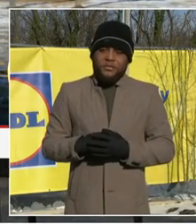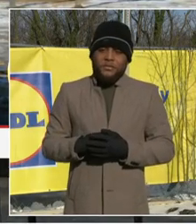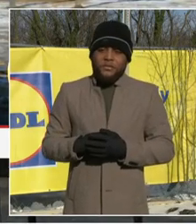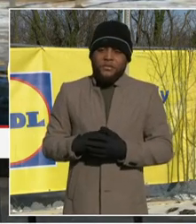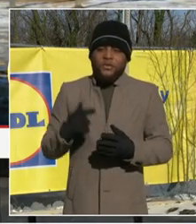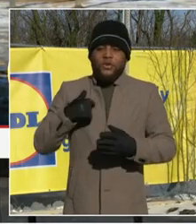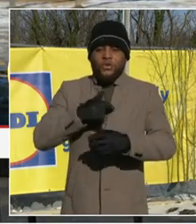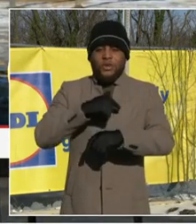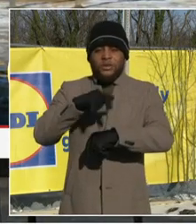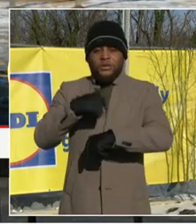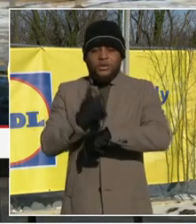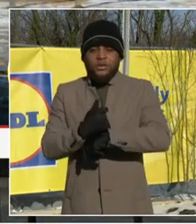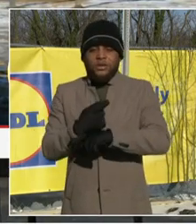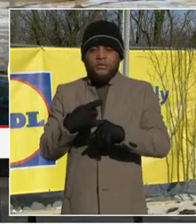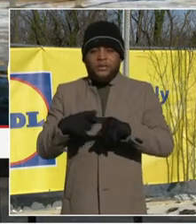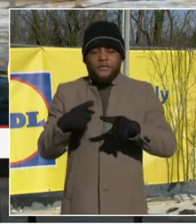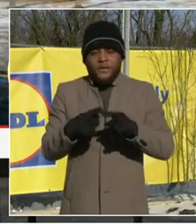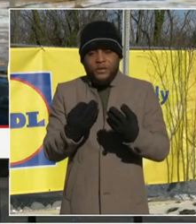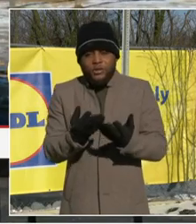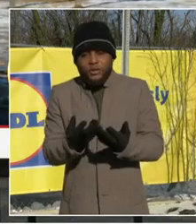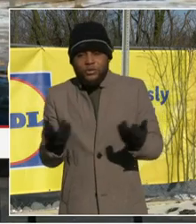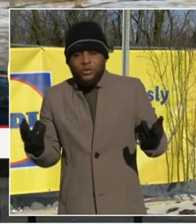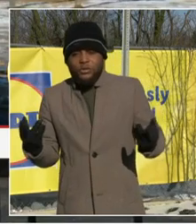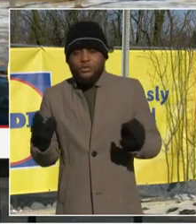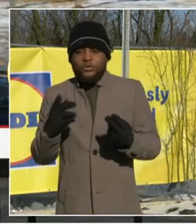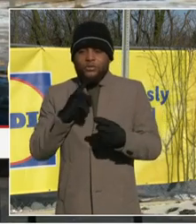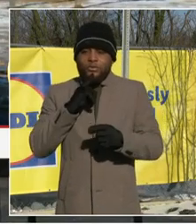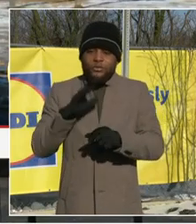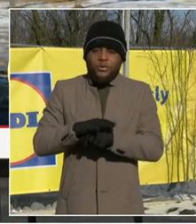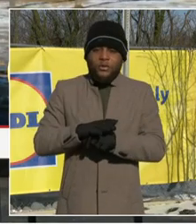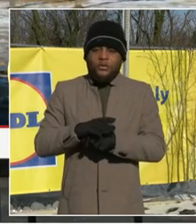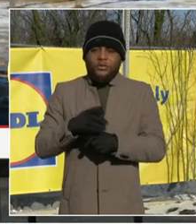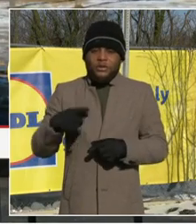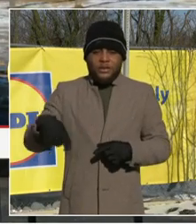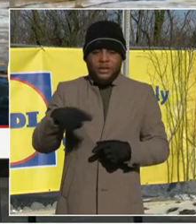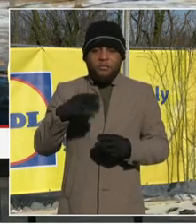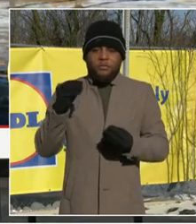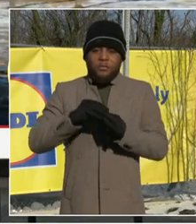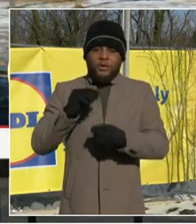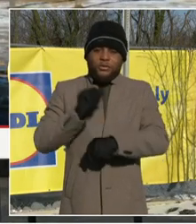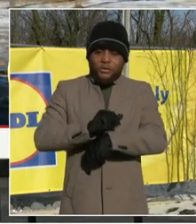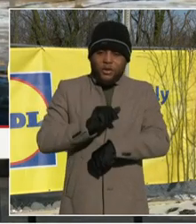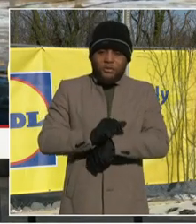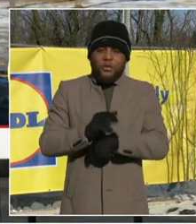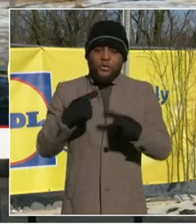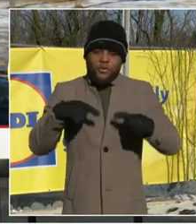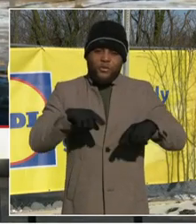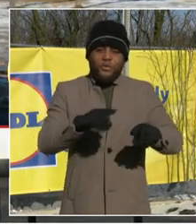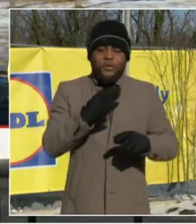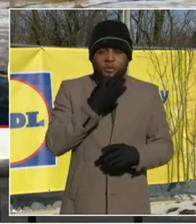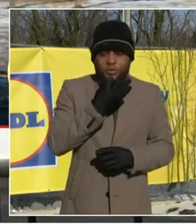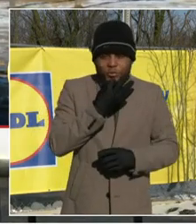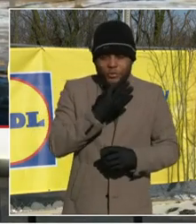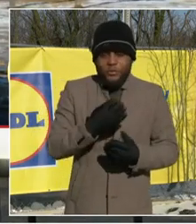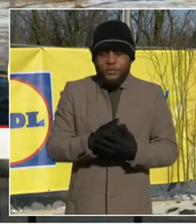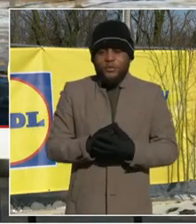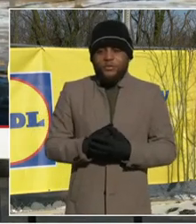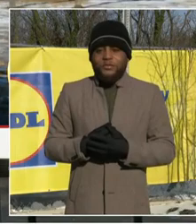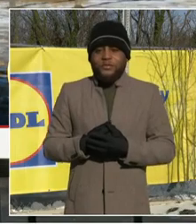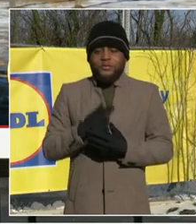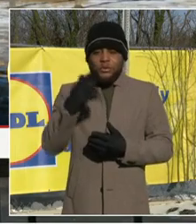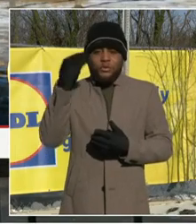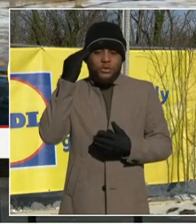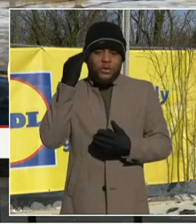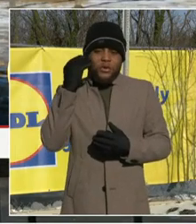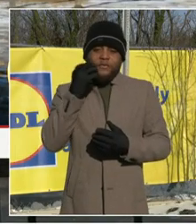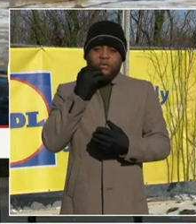tools and investments to ensure that more is on the way. The new Food Access Grant still has